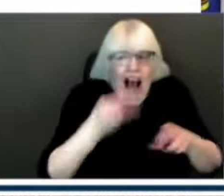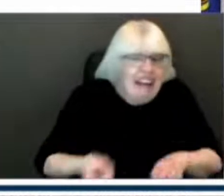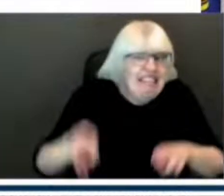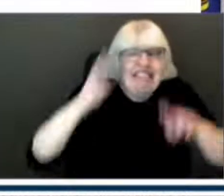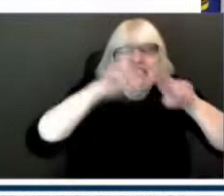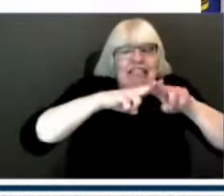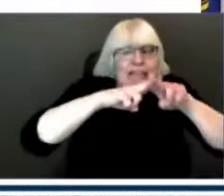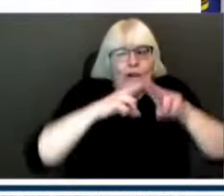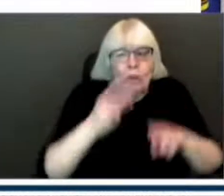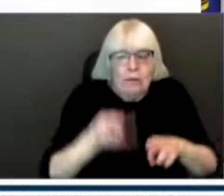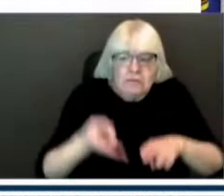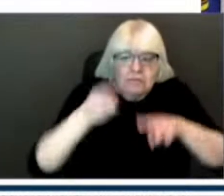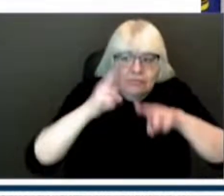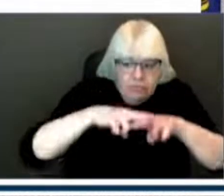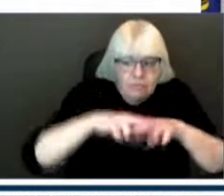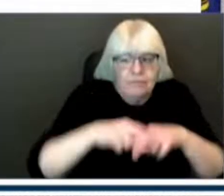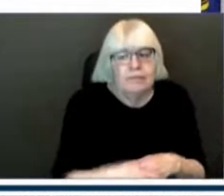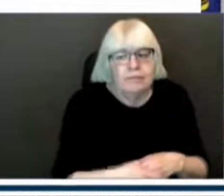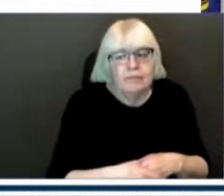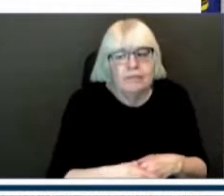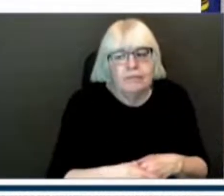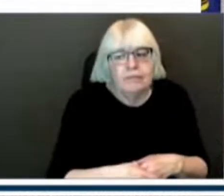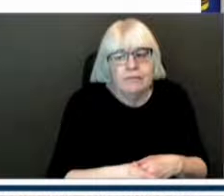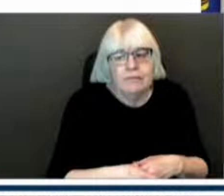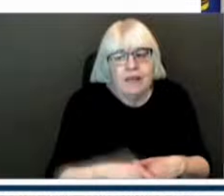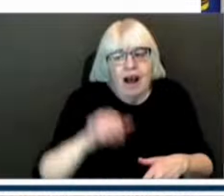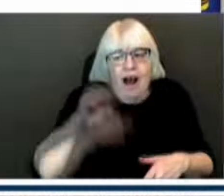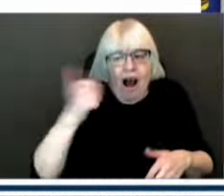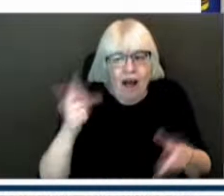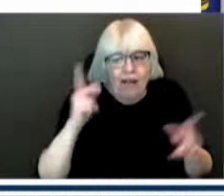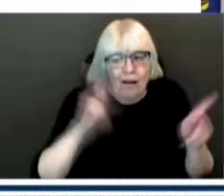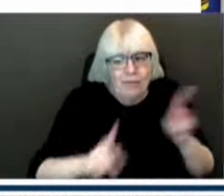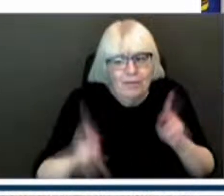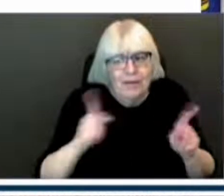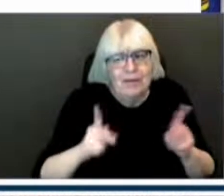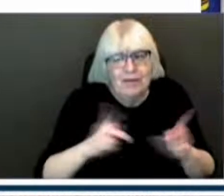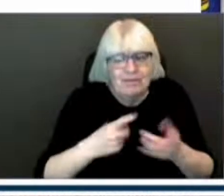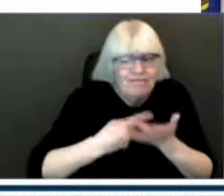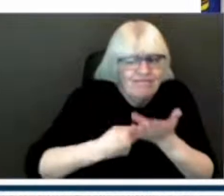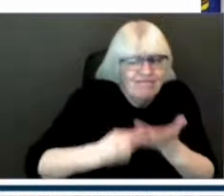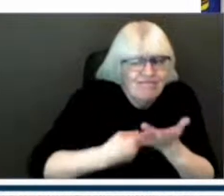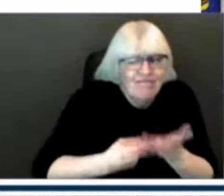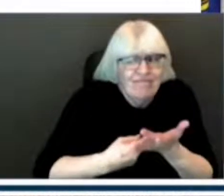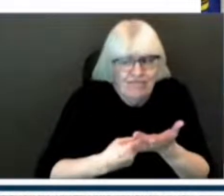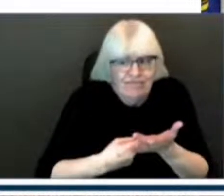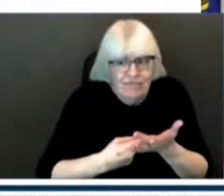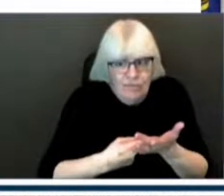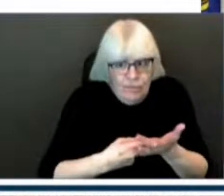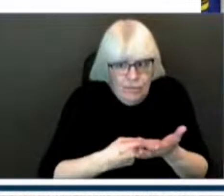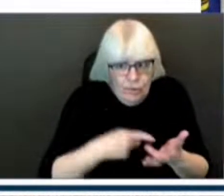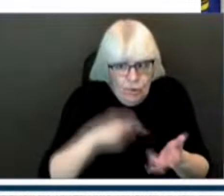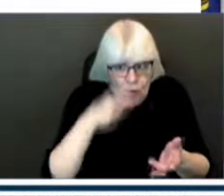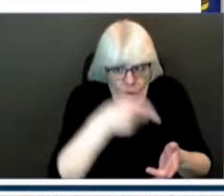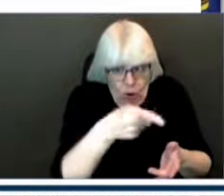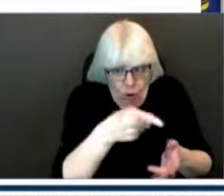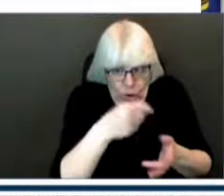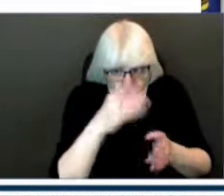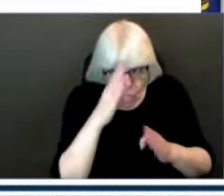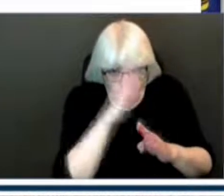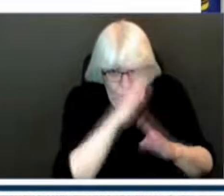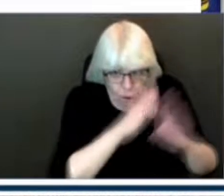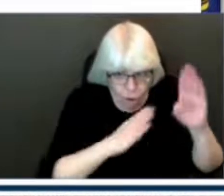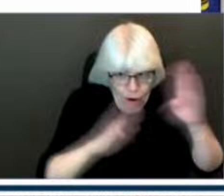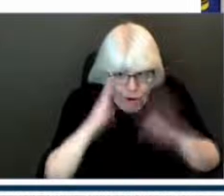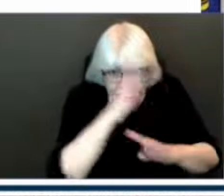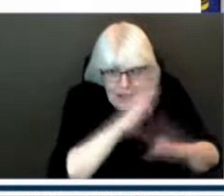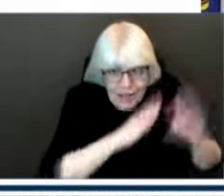people to also negotiate with. I mean, are you concerned or not concerned now that you may have to dole out a lot more